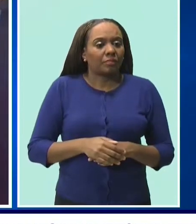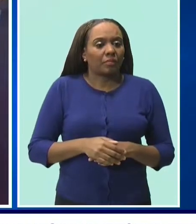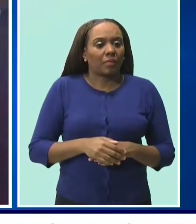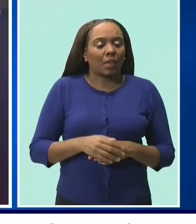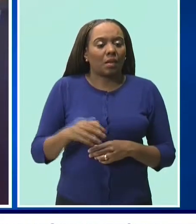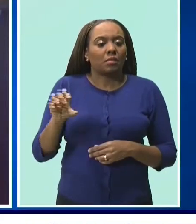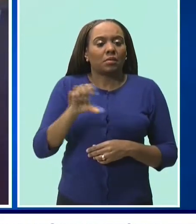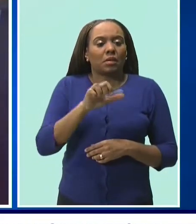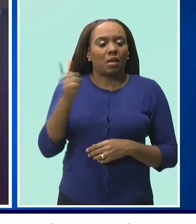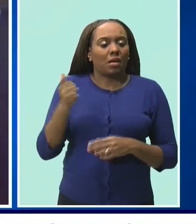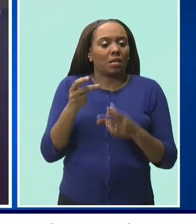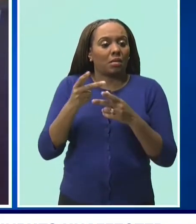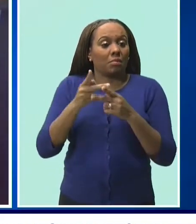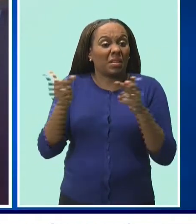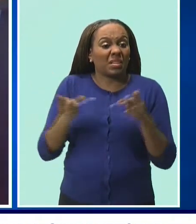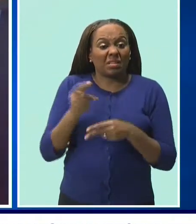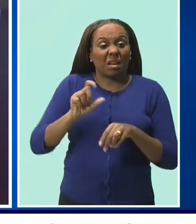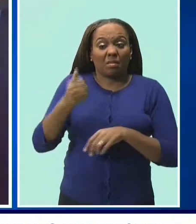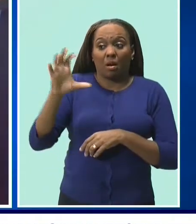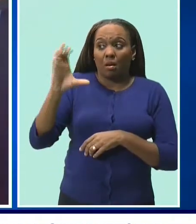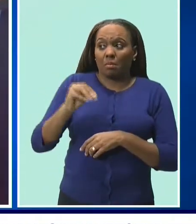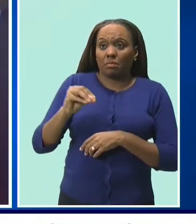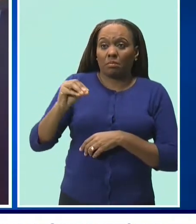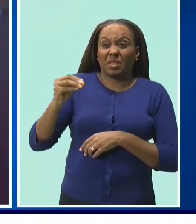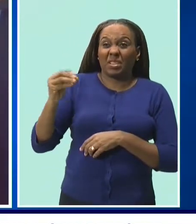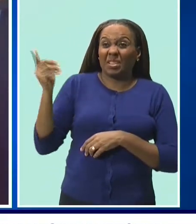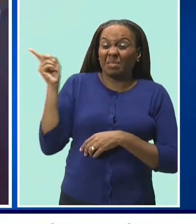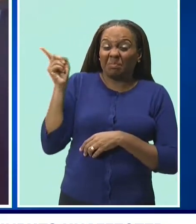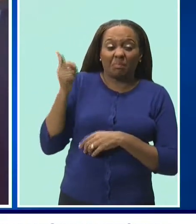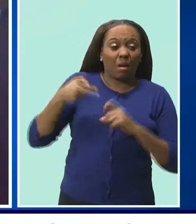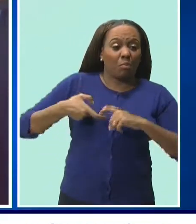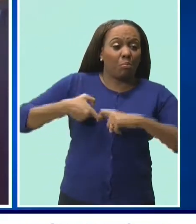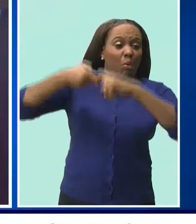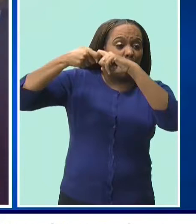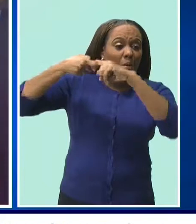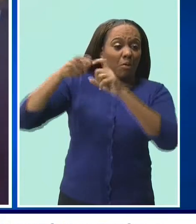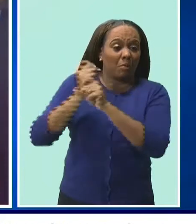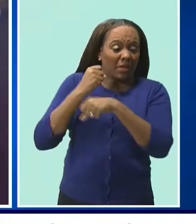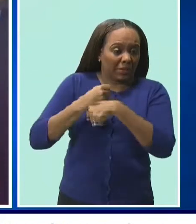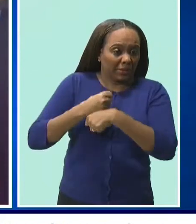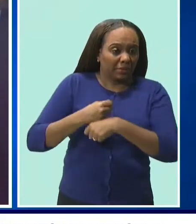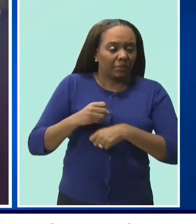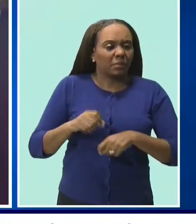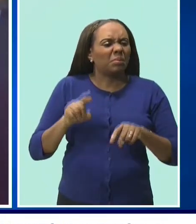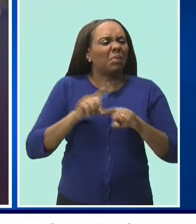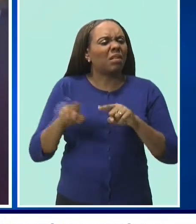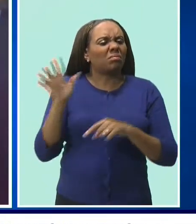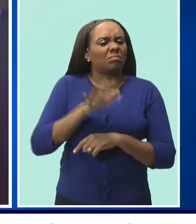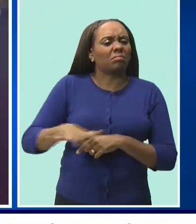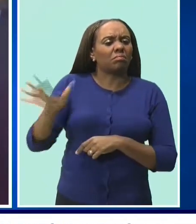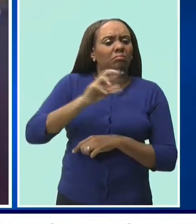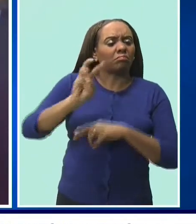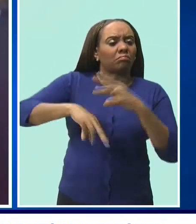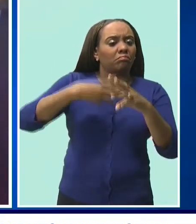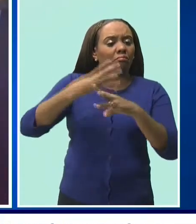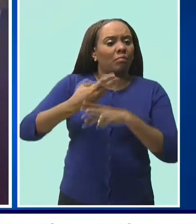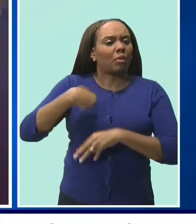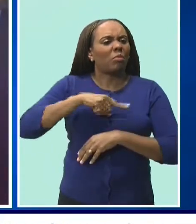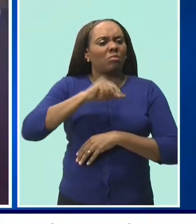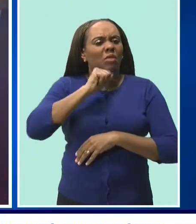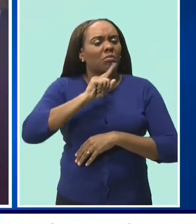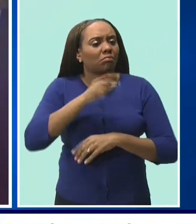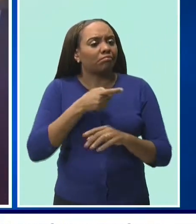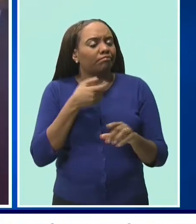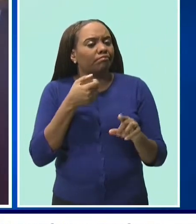had been interrupted. But I would say that globally, we've not seen the